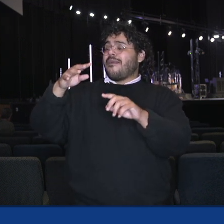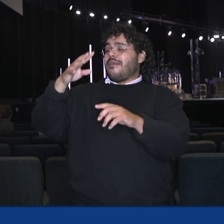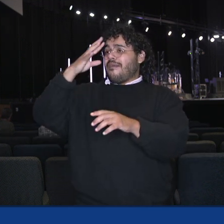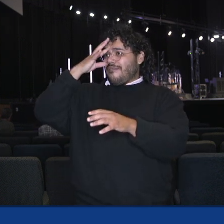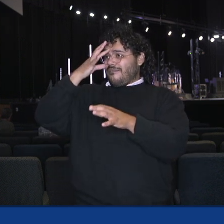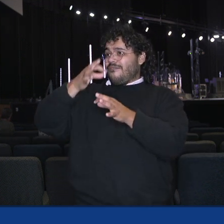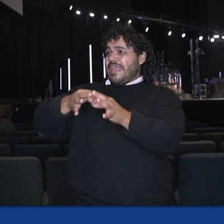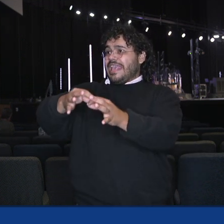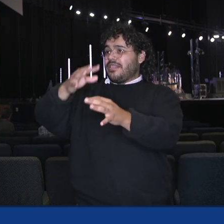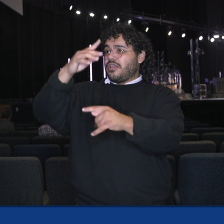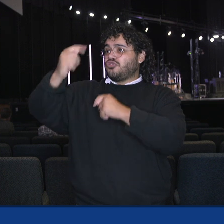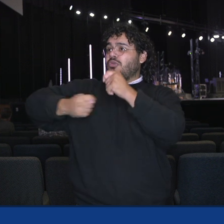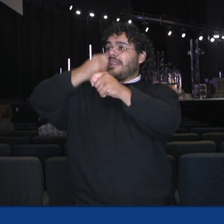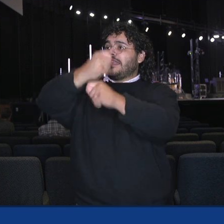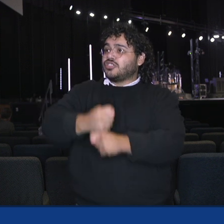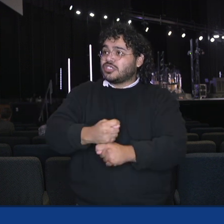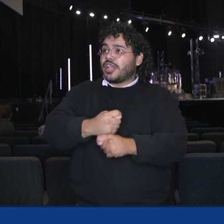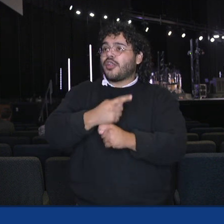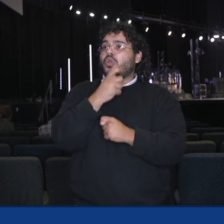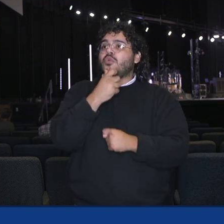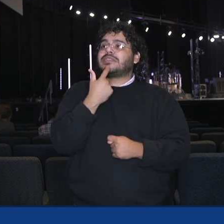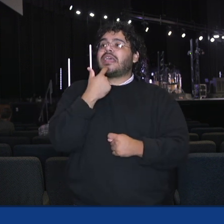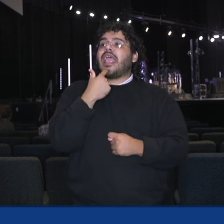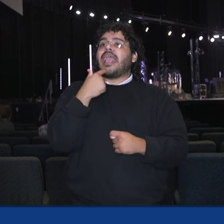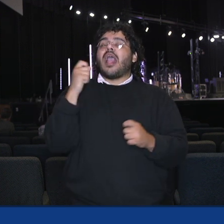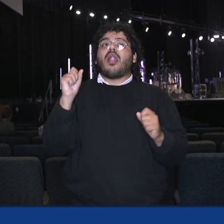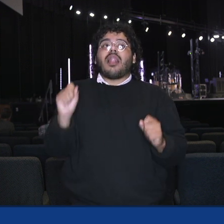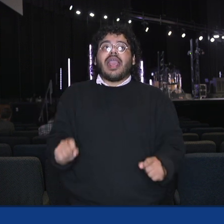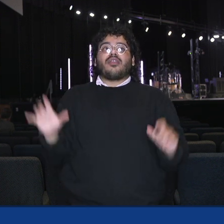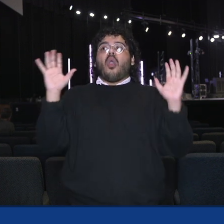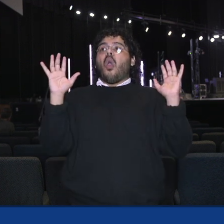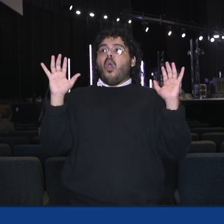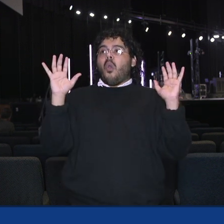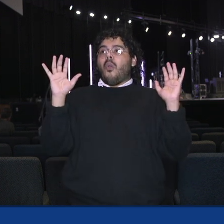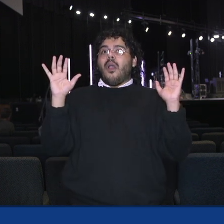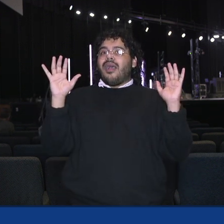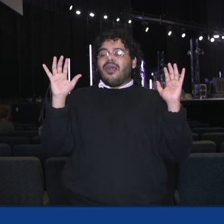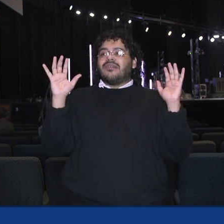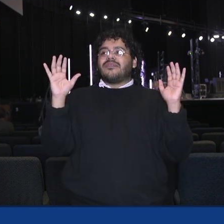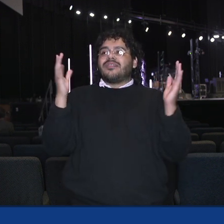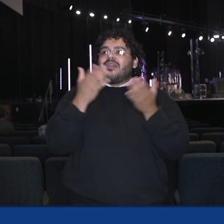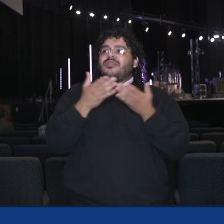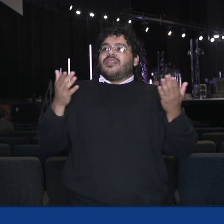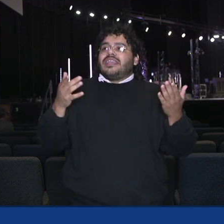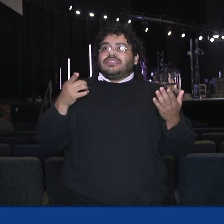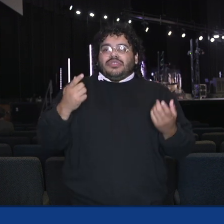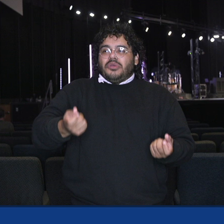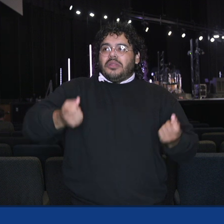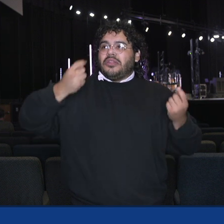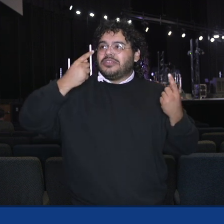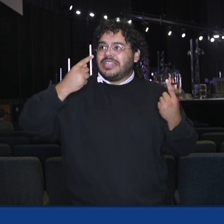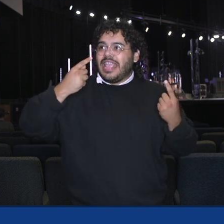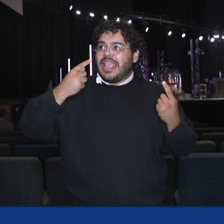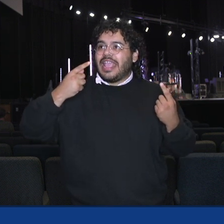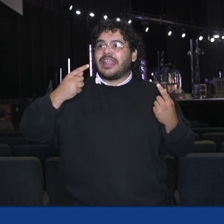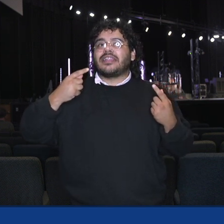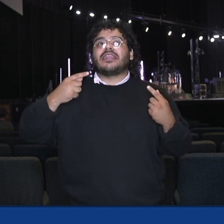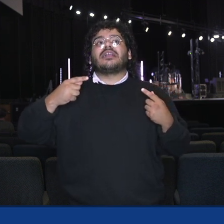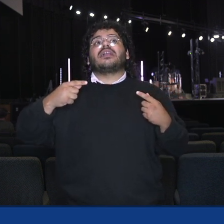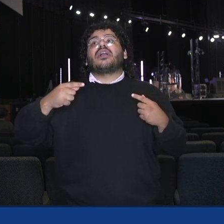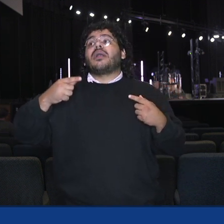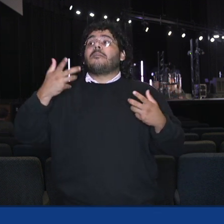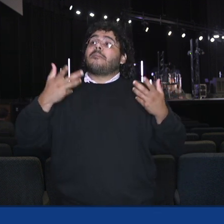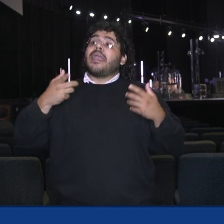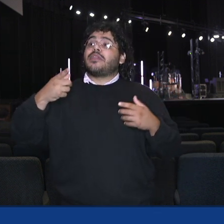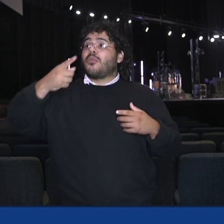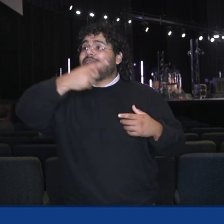tension. They've taught you to let go of the now and the not yet. And you're like casting demons out of your car because